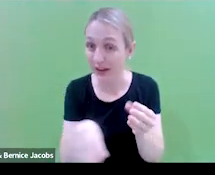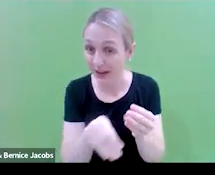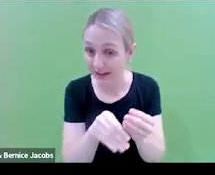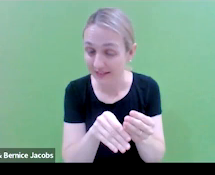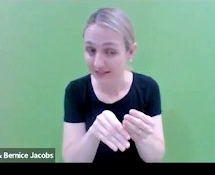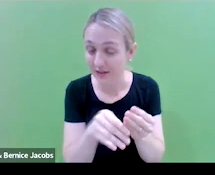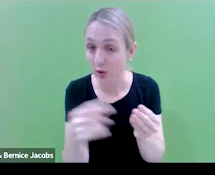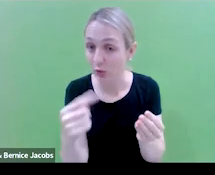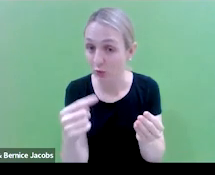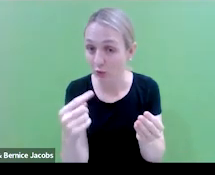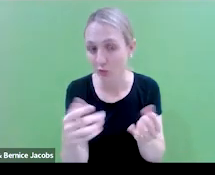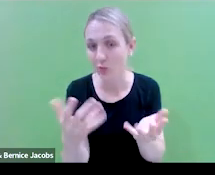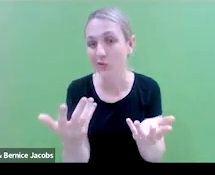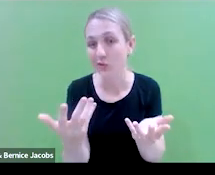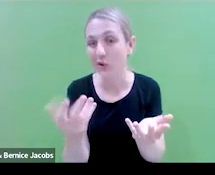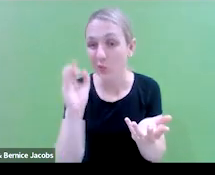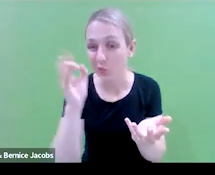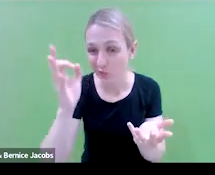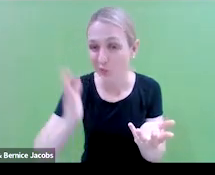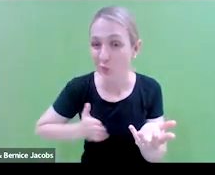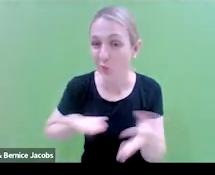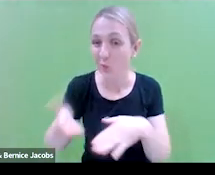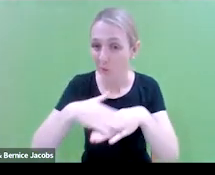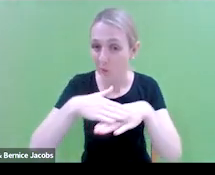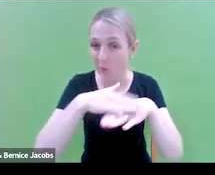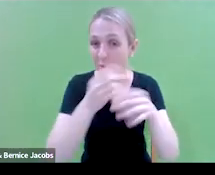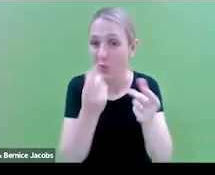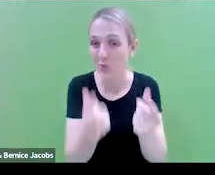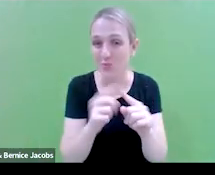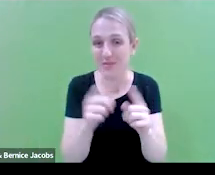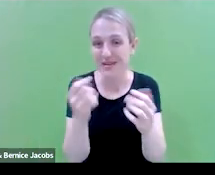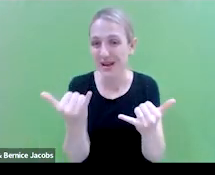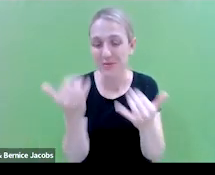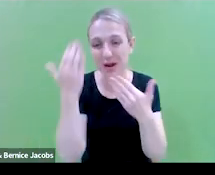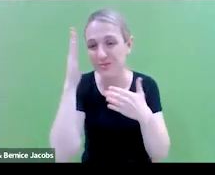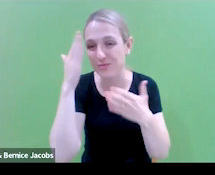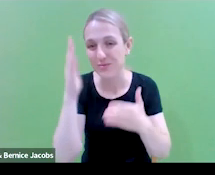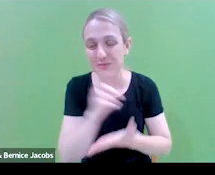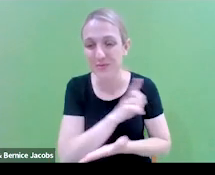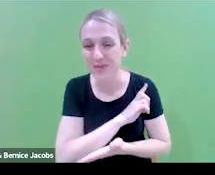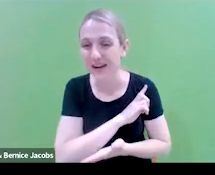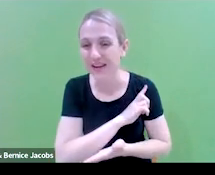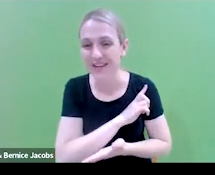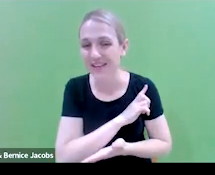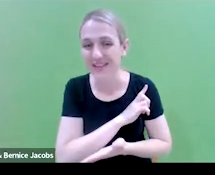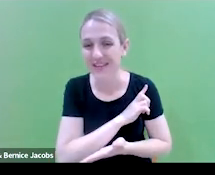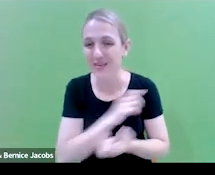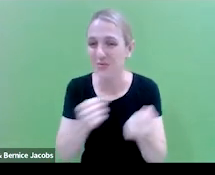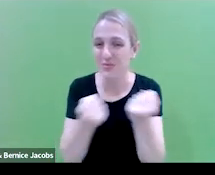impaired individual. So from there on, I didn't know what to go from there because there's no such of like support system to say.